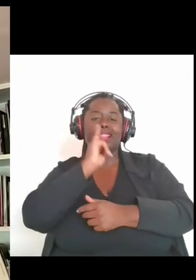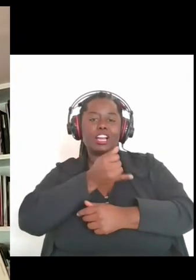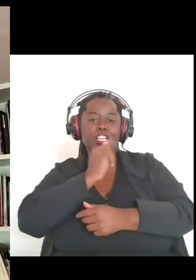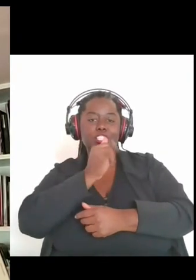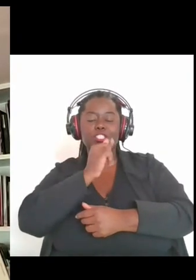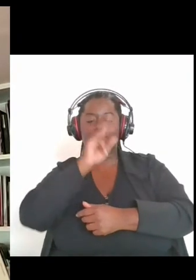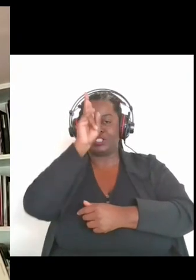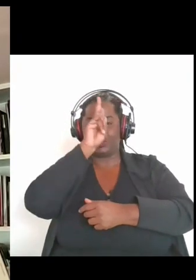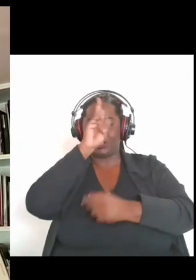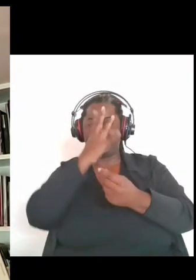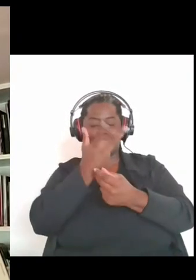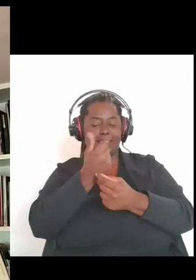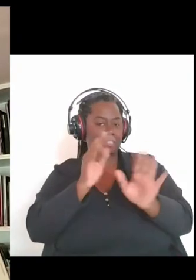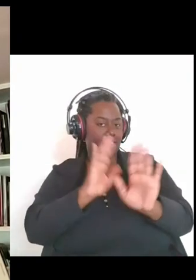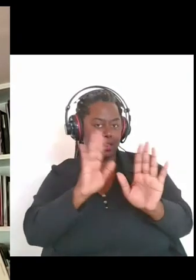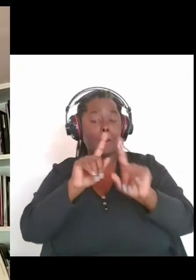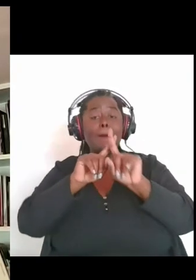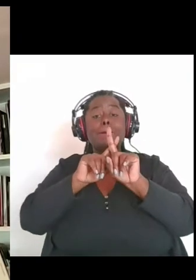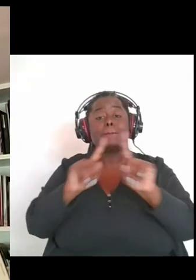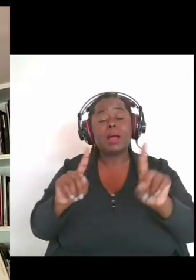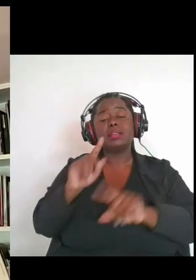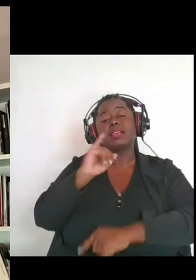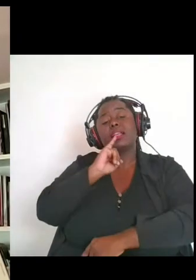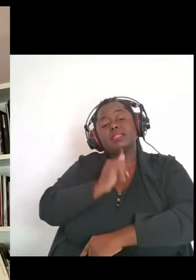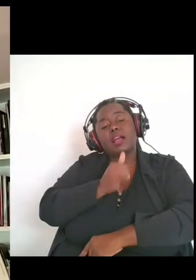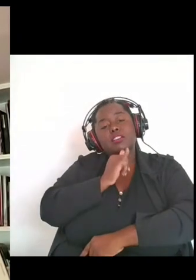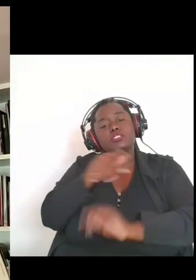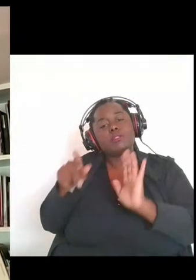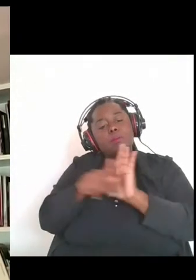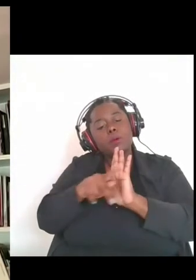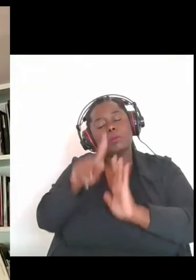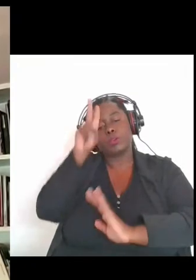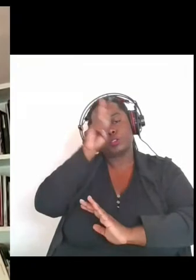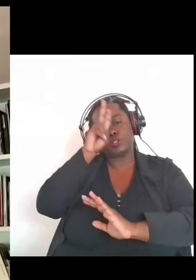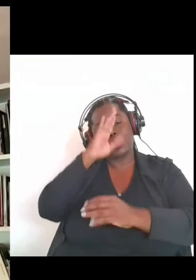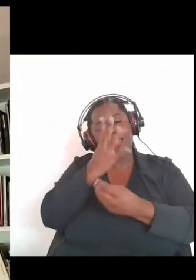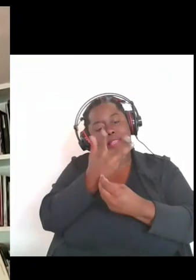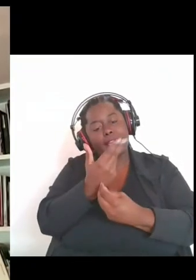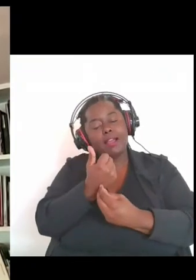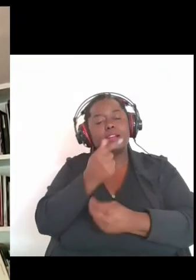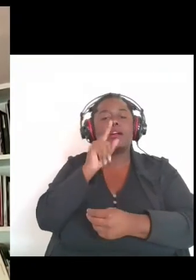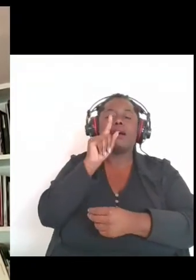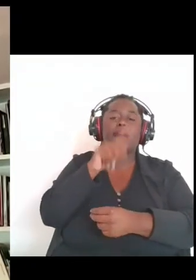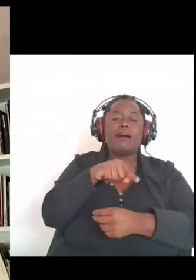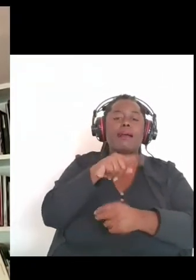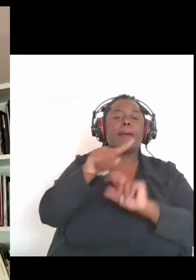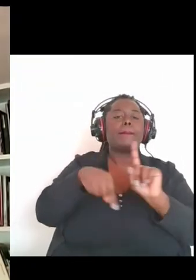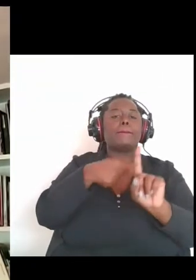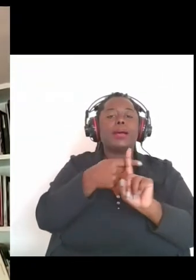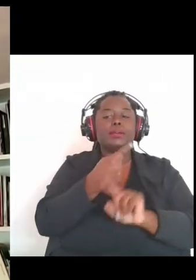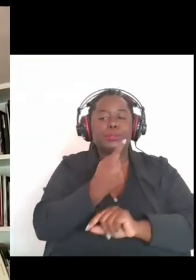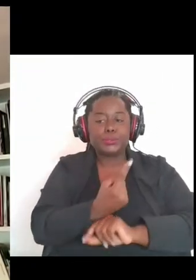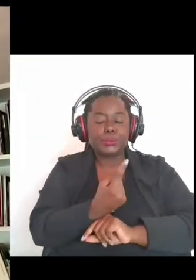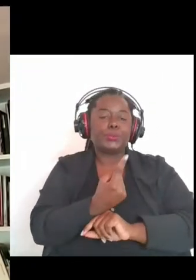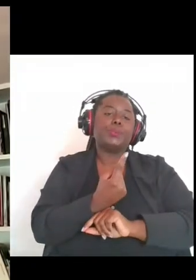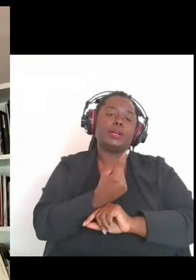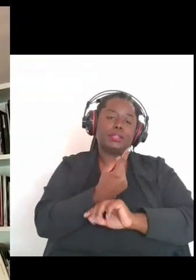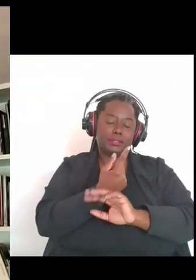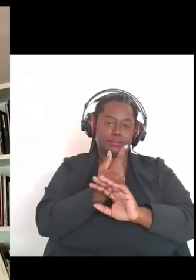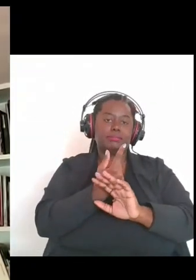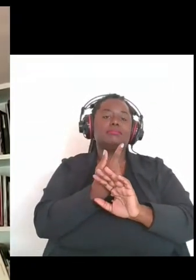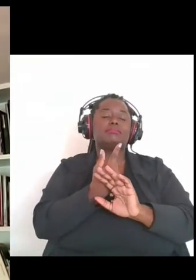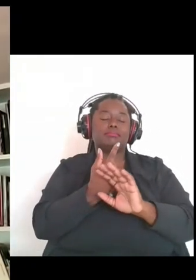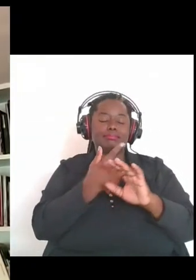narratives of art history but it's important to understand that the narratives of art history are just another layer